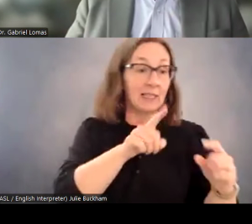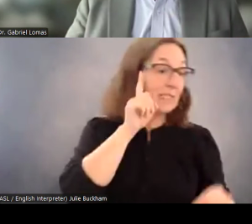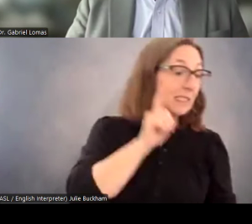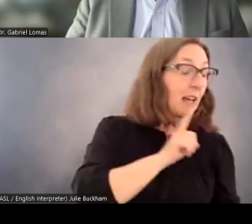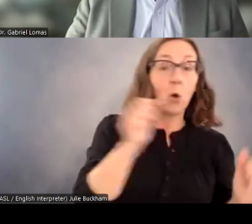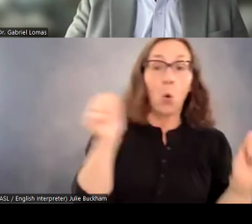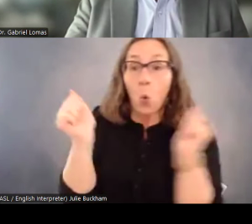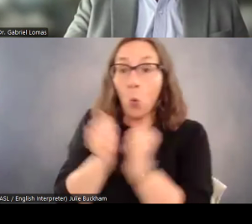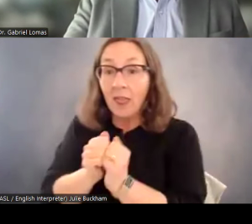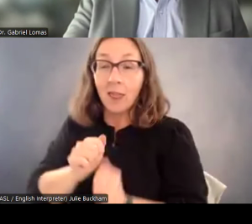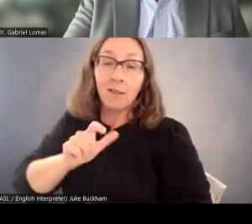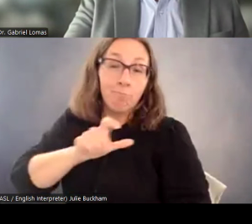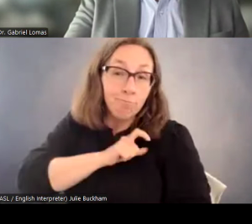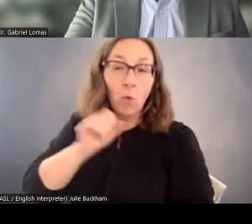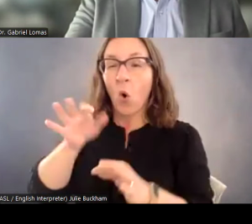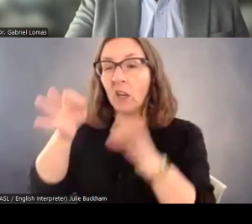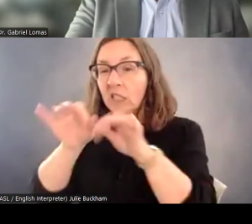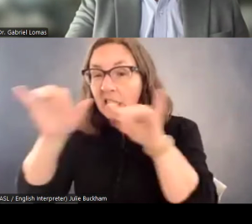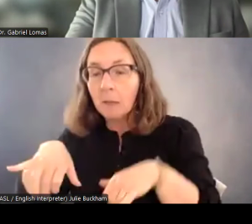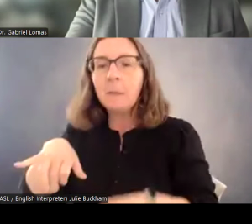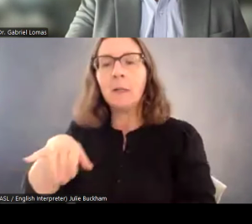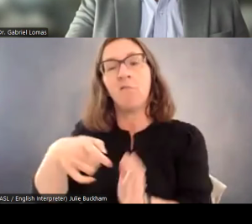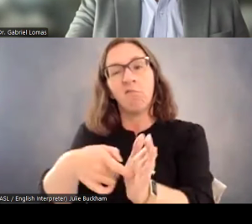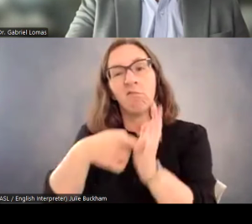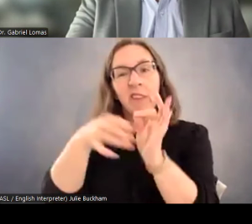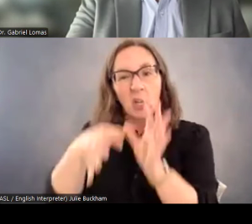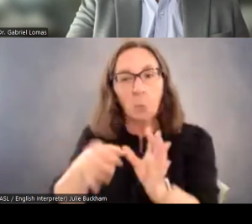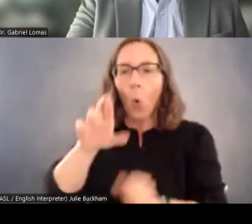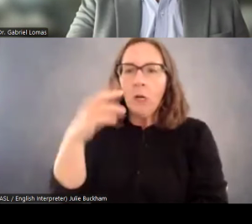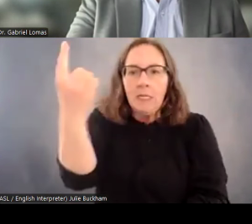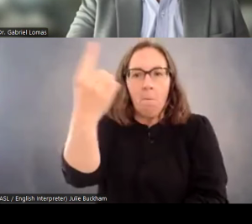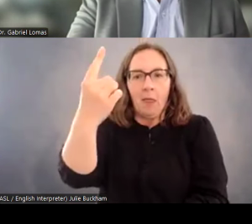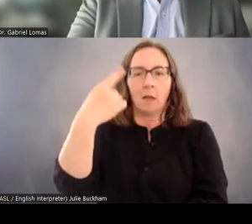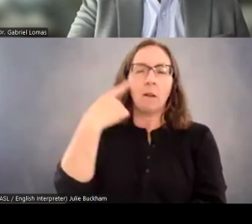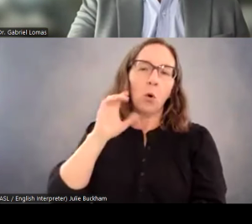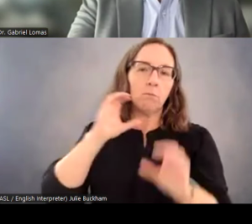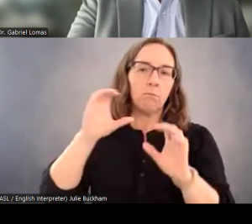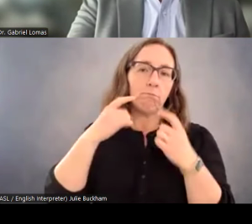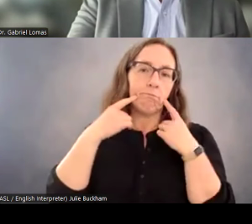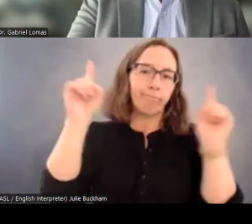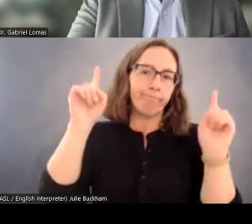need an interpreter typically or another accommodation so that they can communicate effectively.